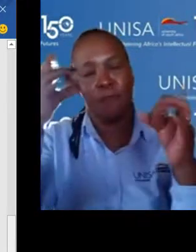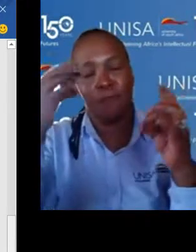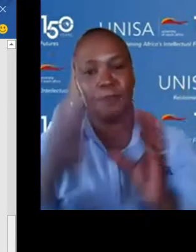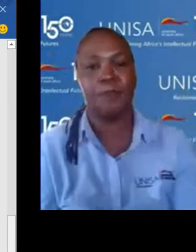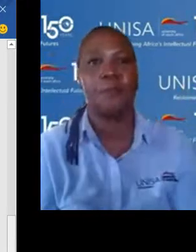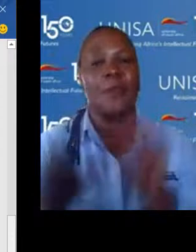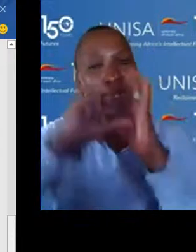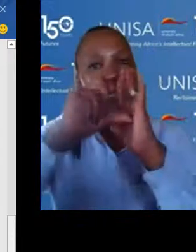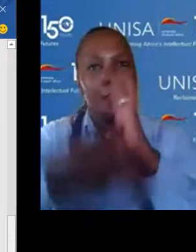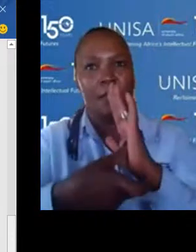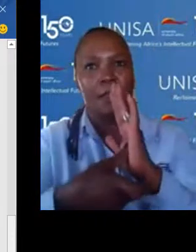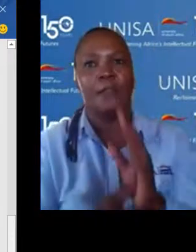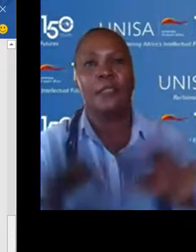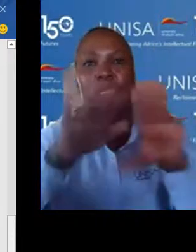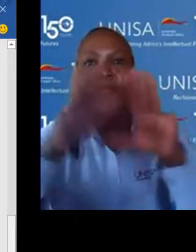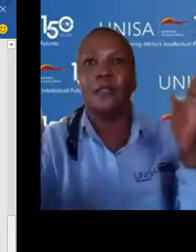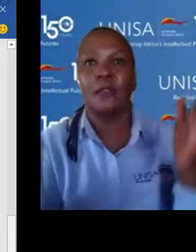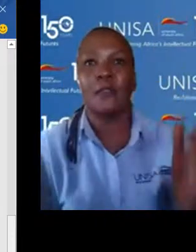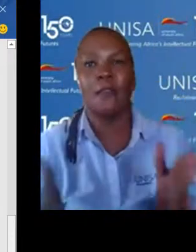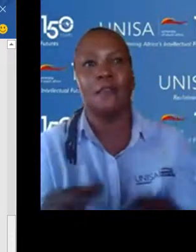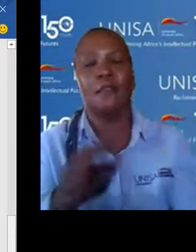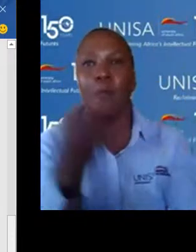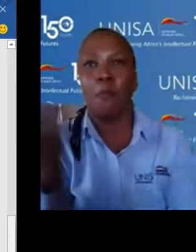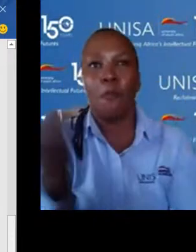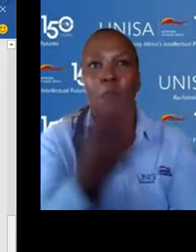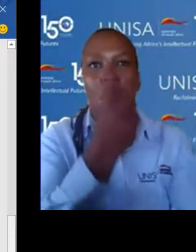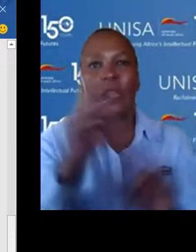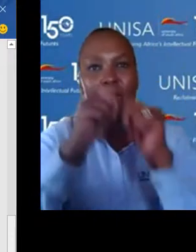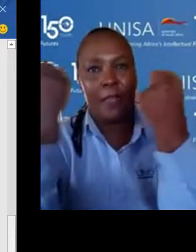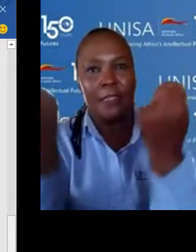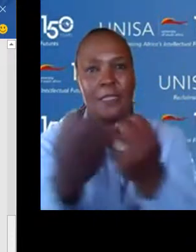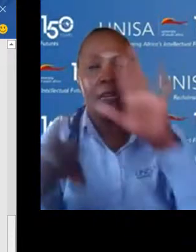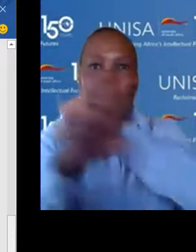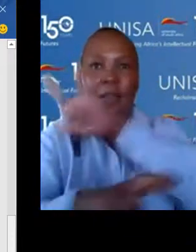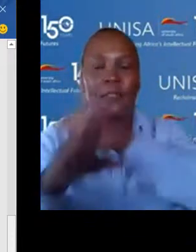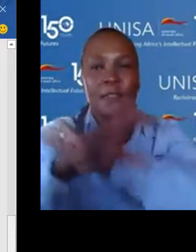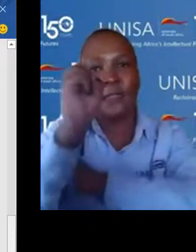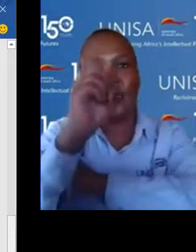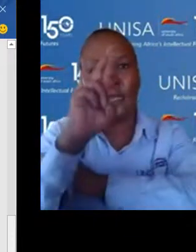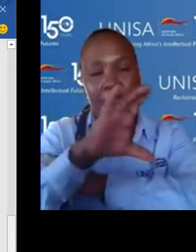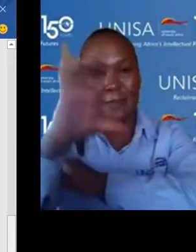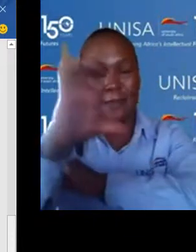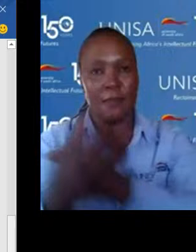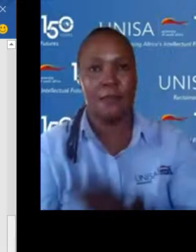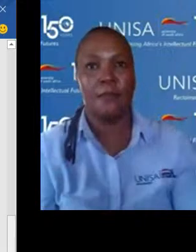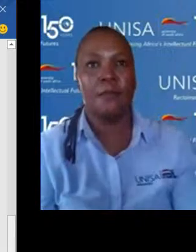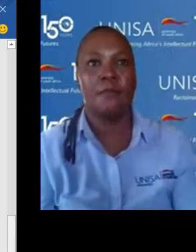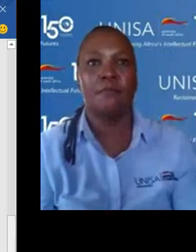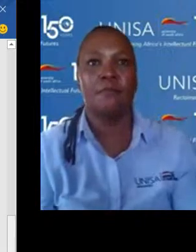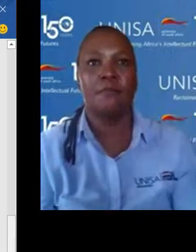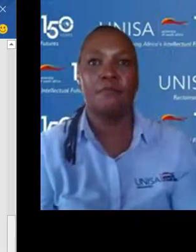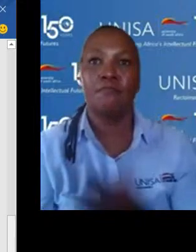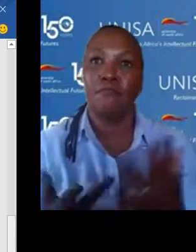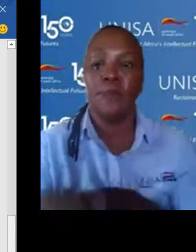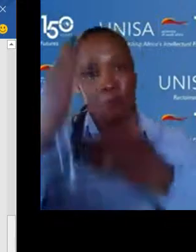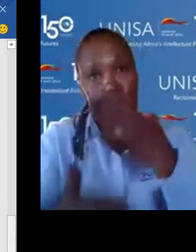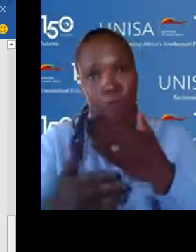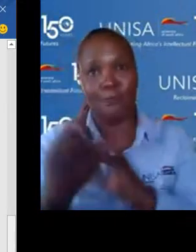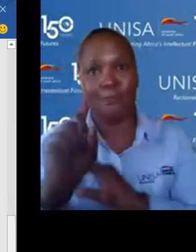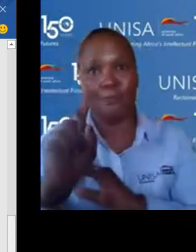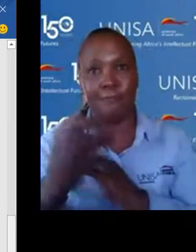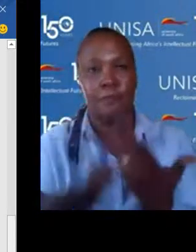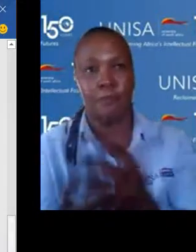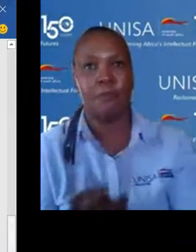Disability desk within both the national and regional SRCs. In conclusion, plans are